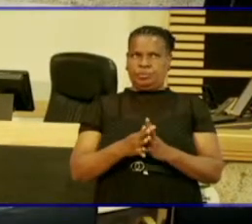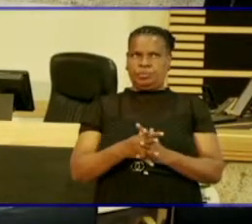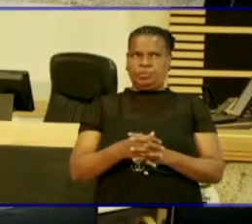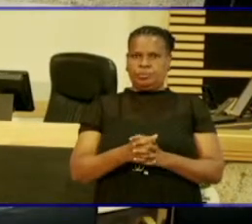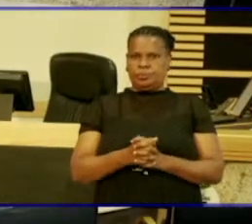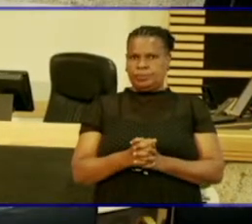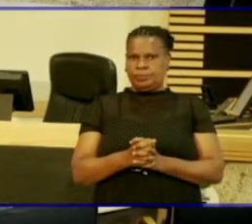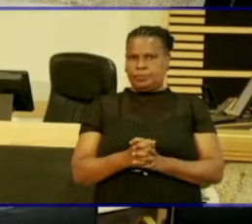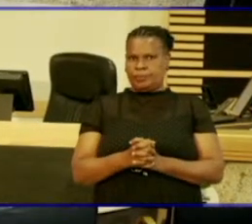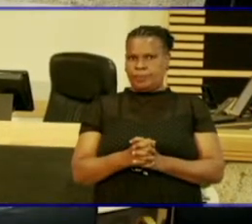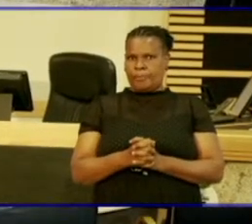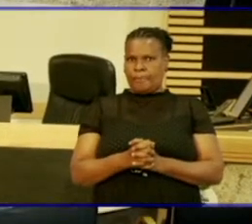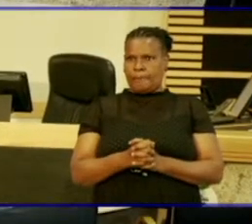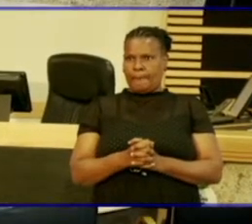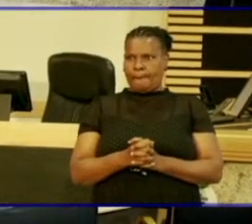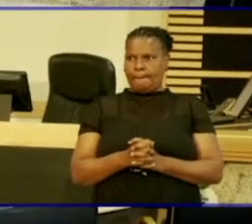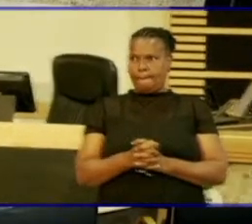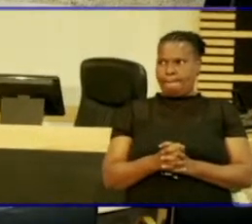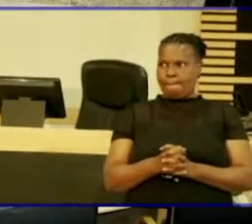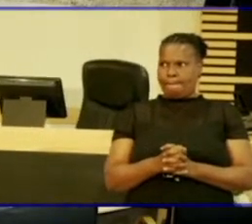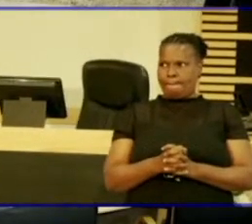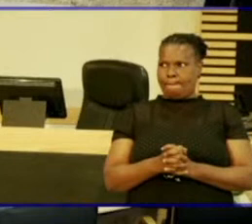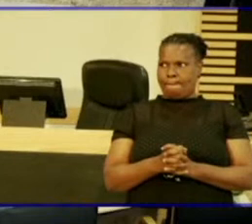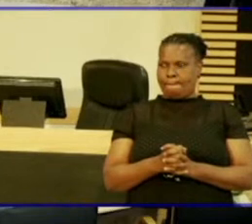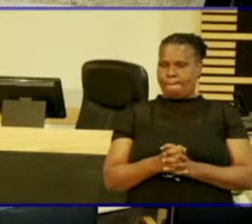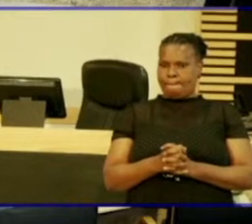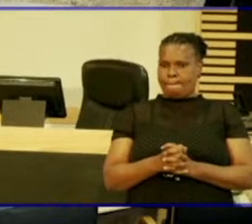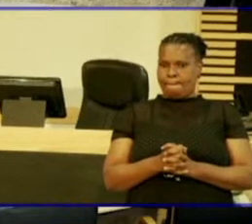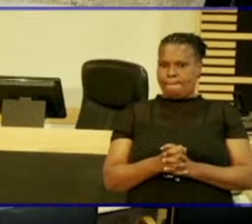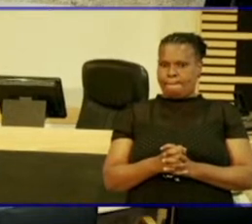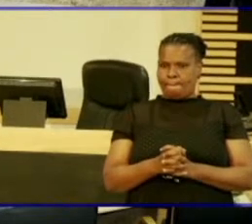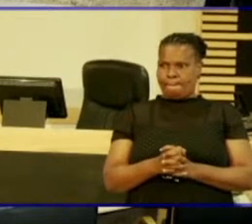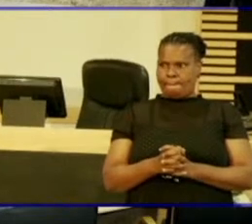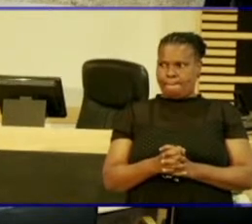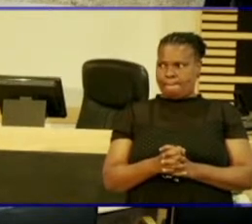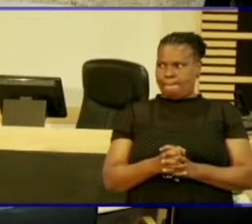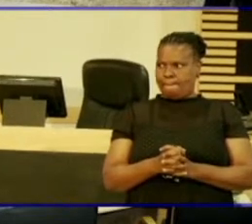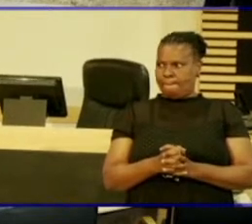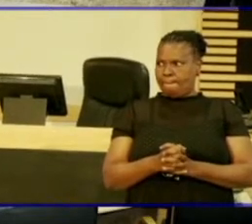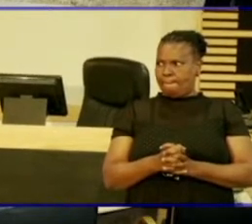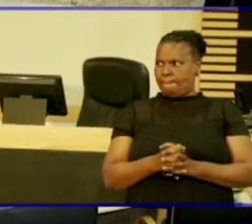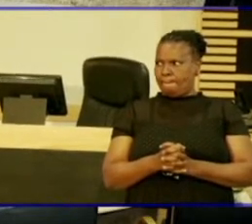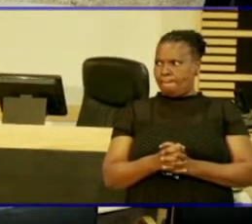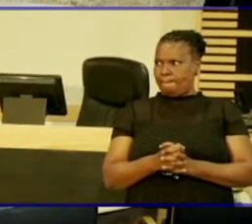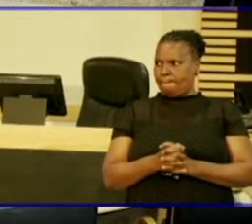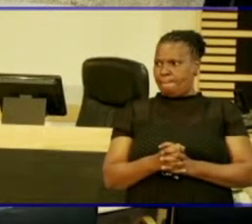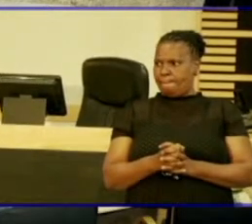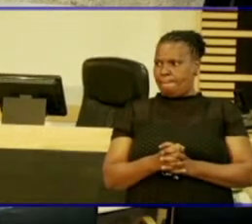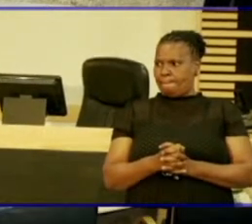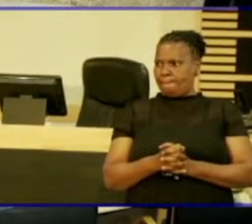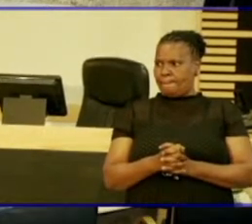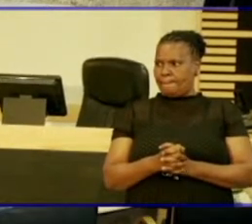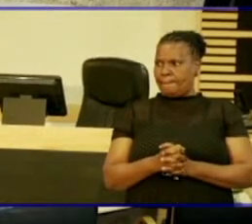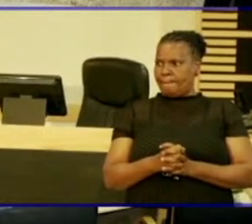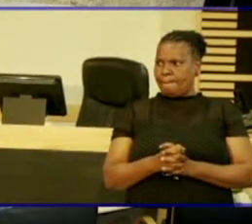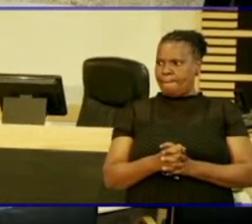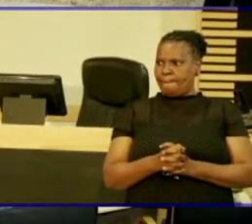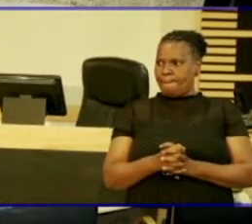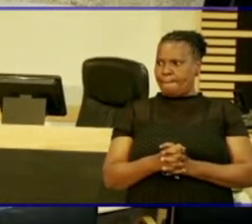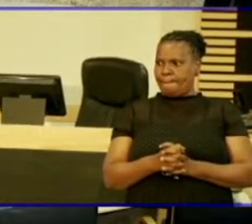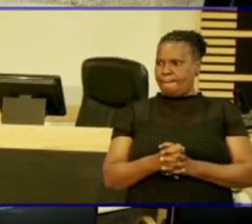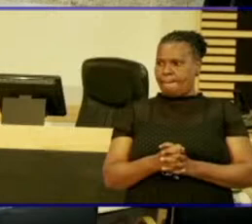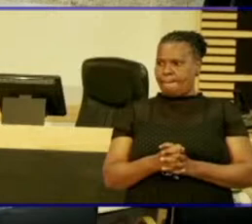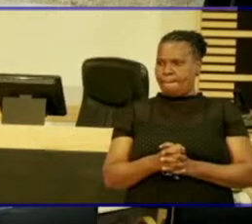And that was the conclusion of the matter for today, the State of the Province Address by the